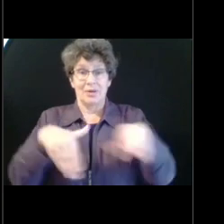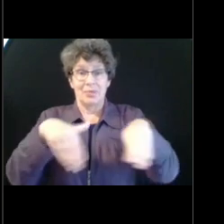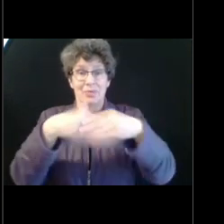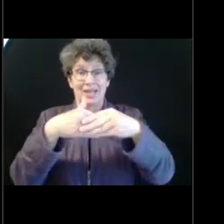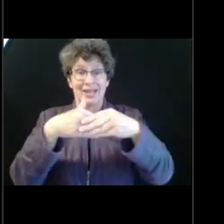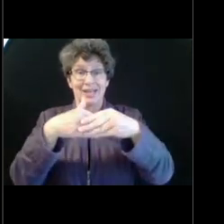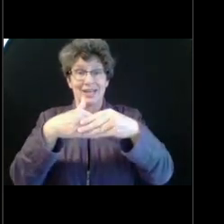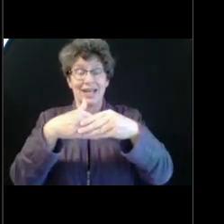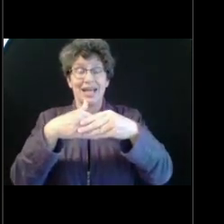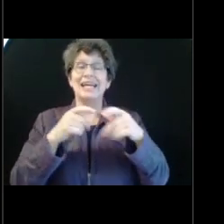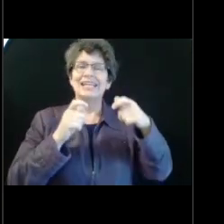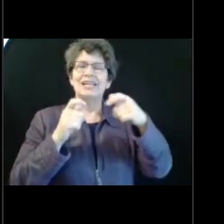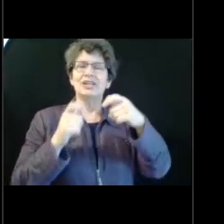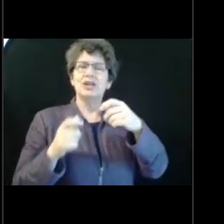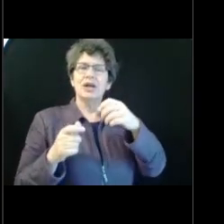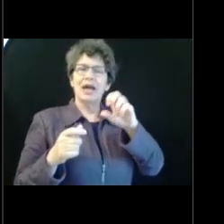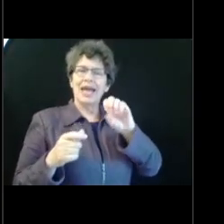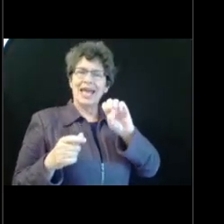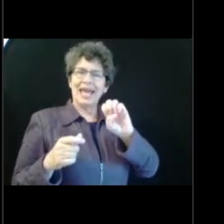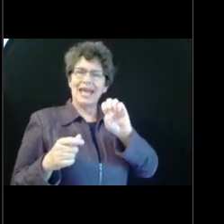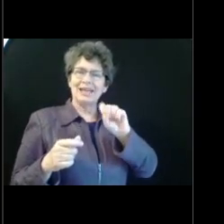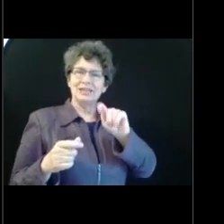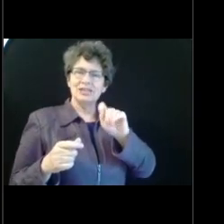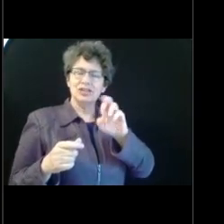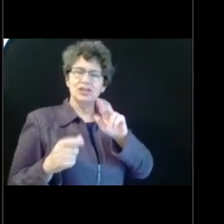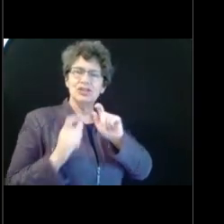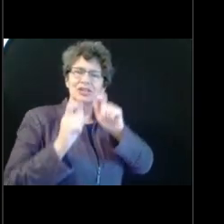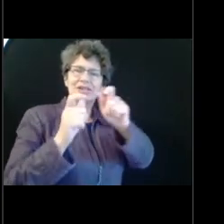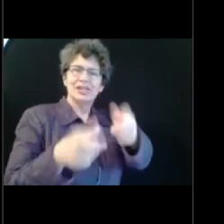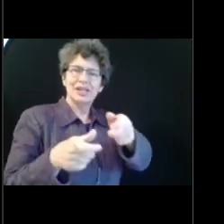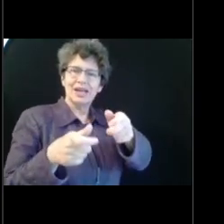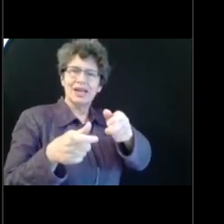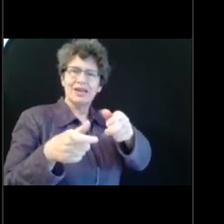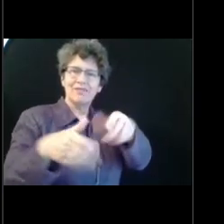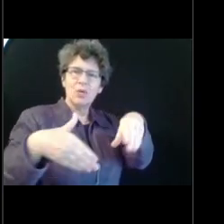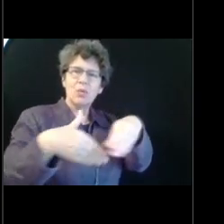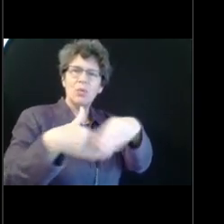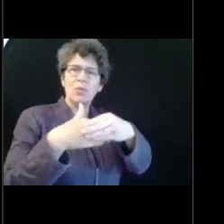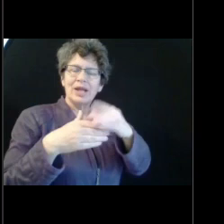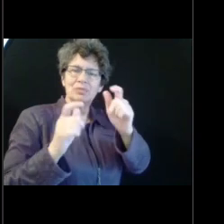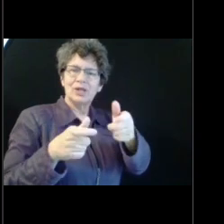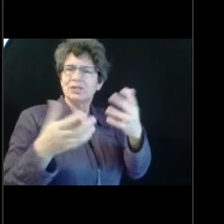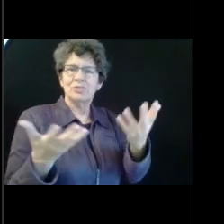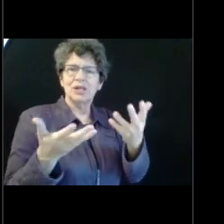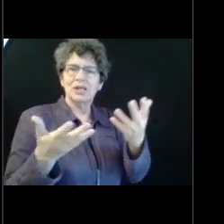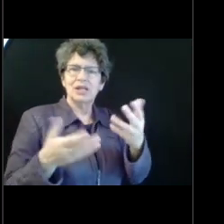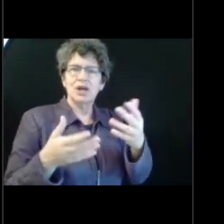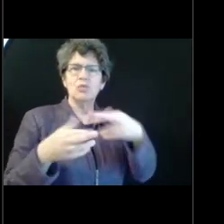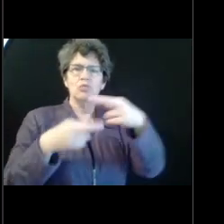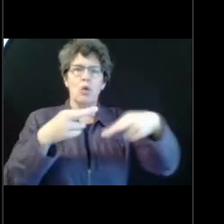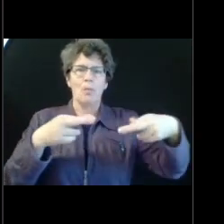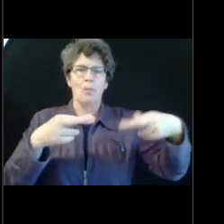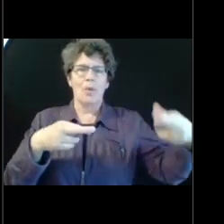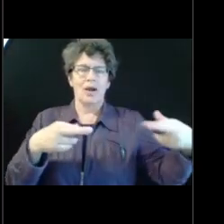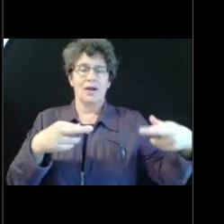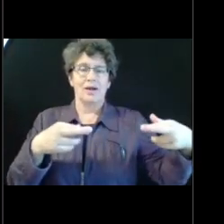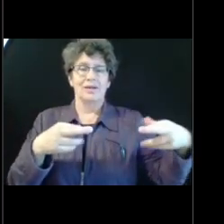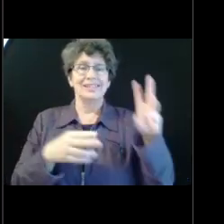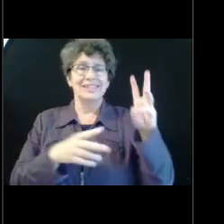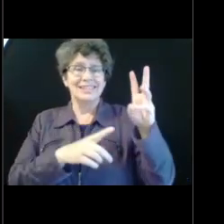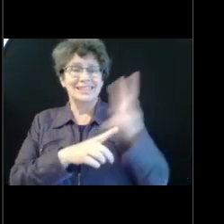later. And they had gear that would go on forever. So they were prepared. There we are, starting